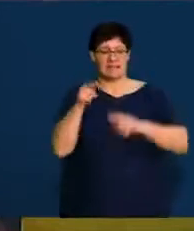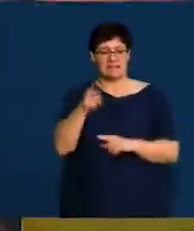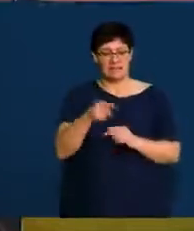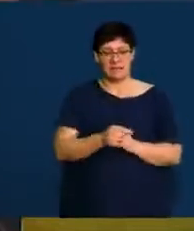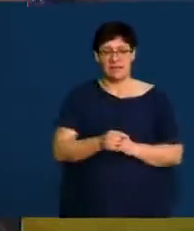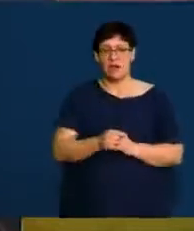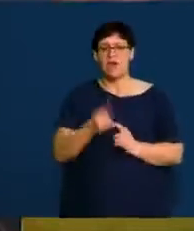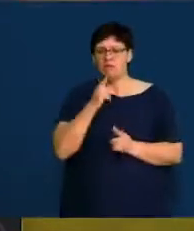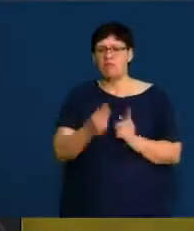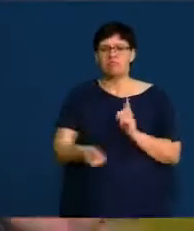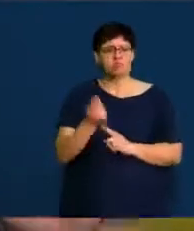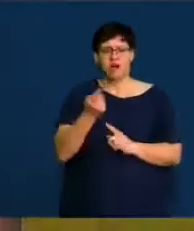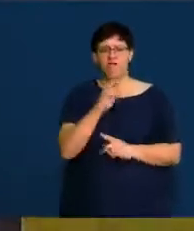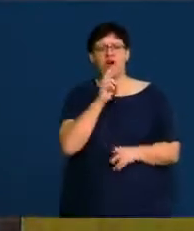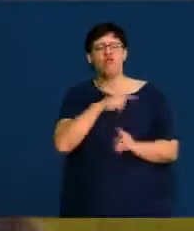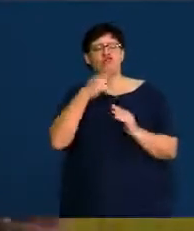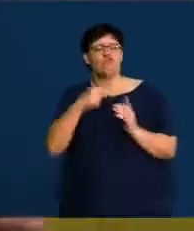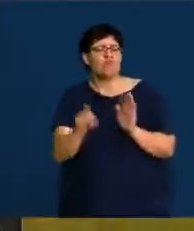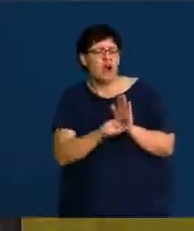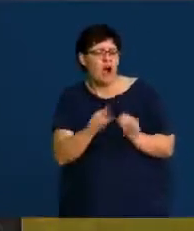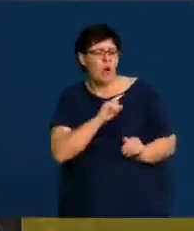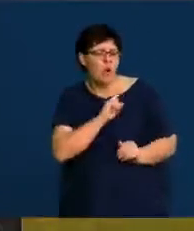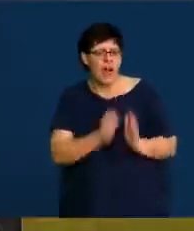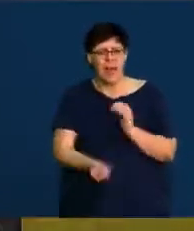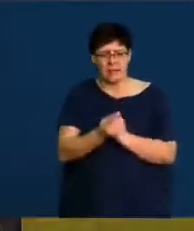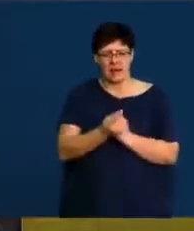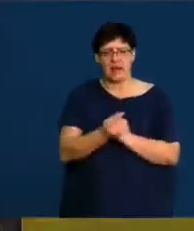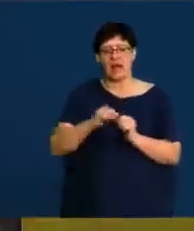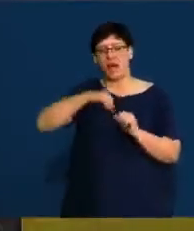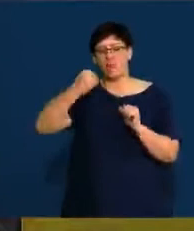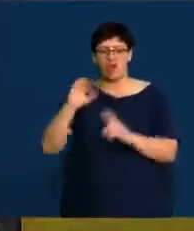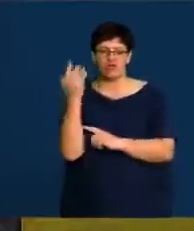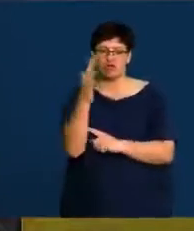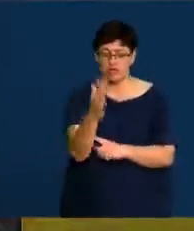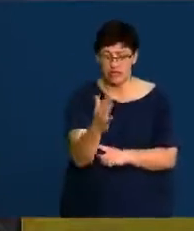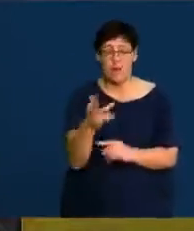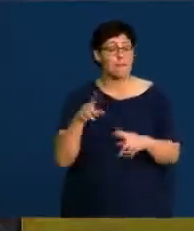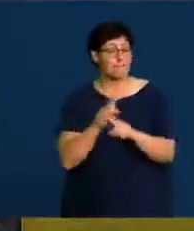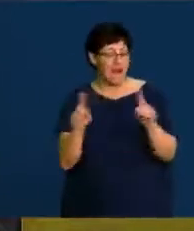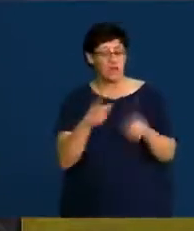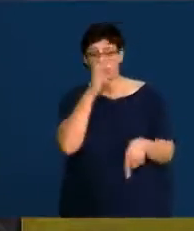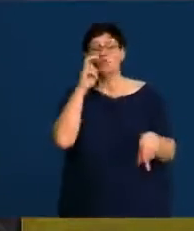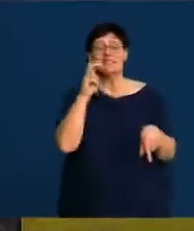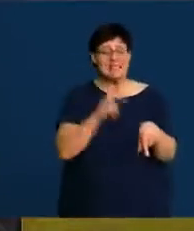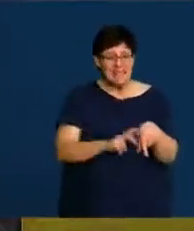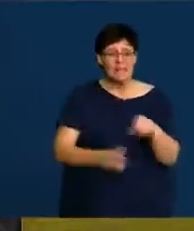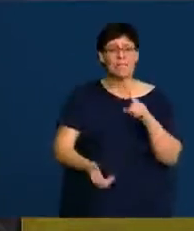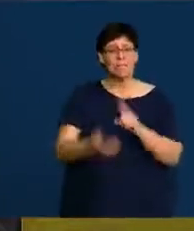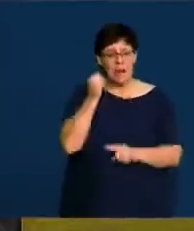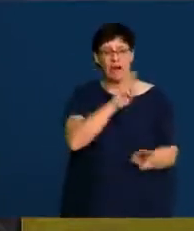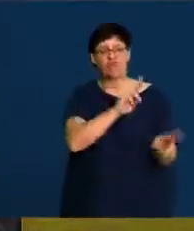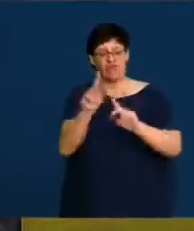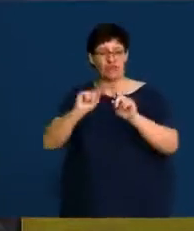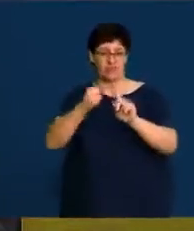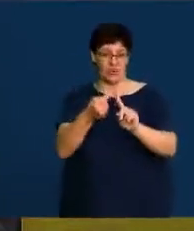these questions, give a reason for your answer. Resembles branches of a tree. However, you need to find the reference